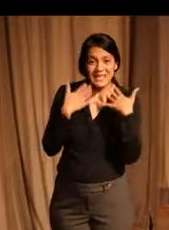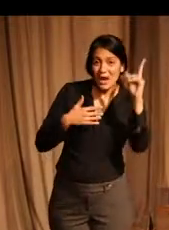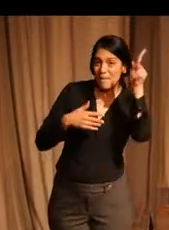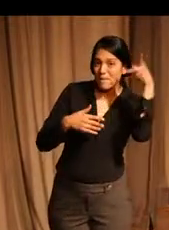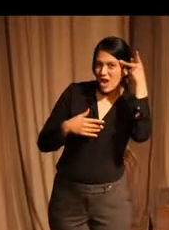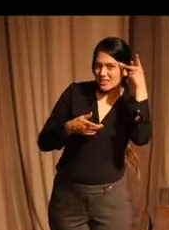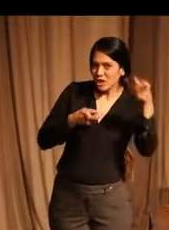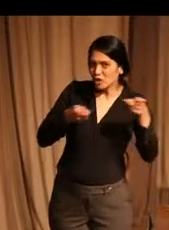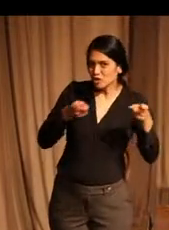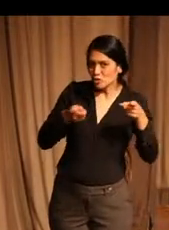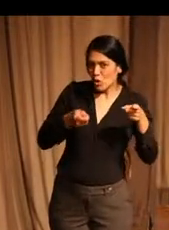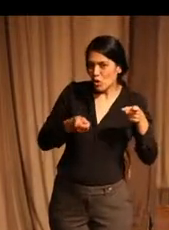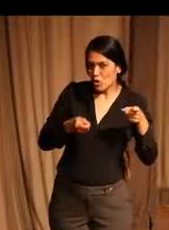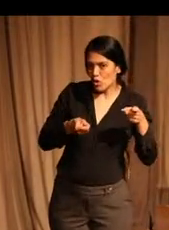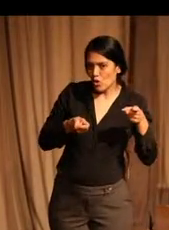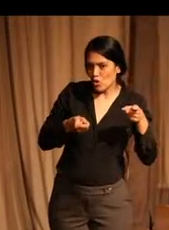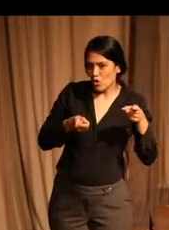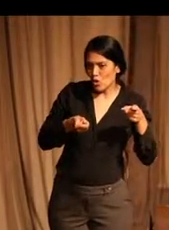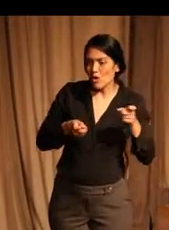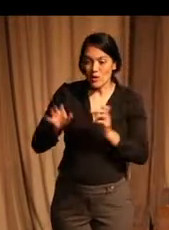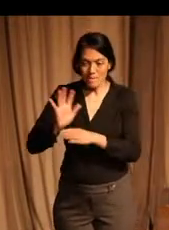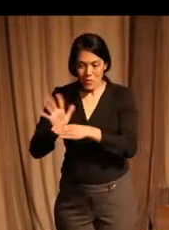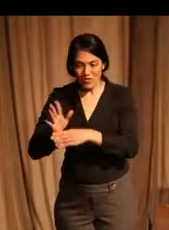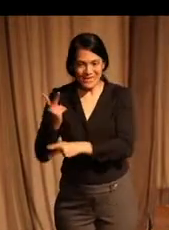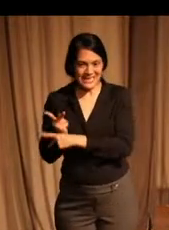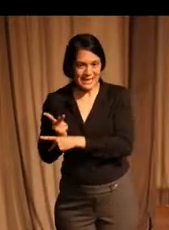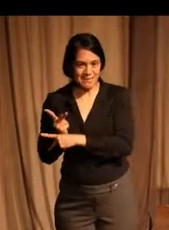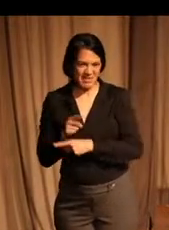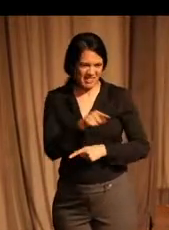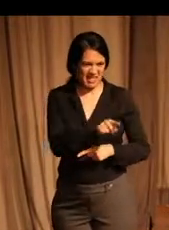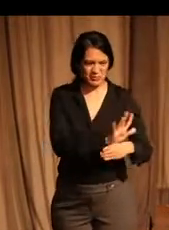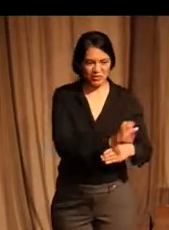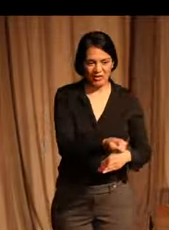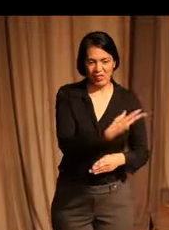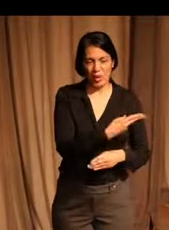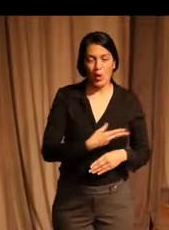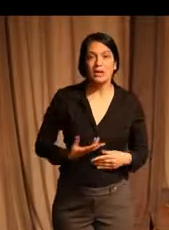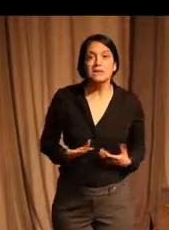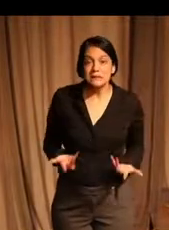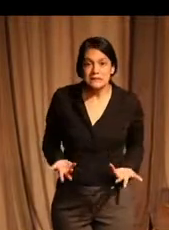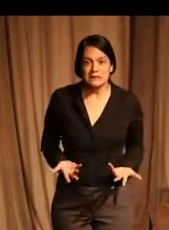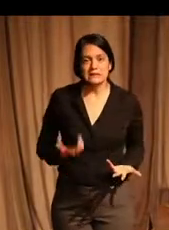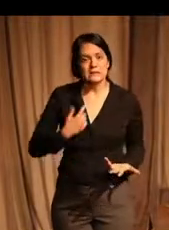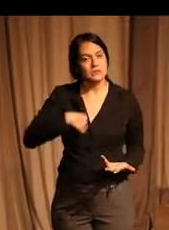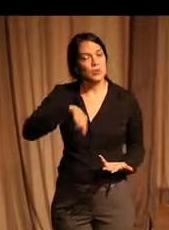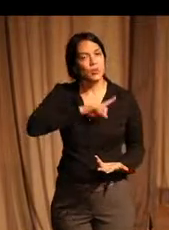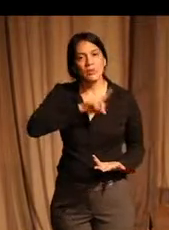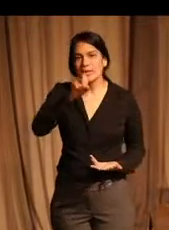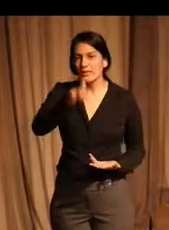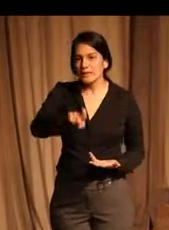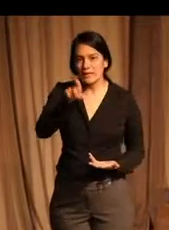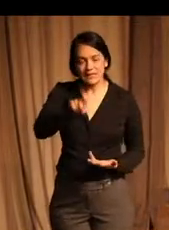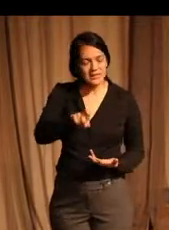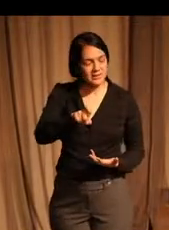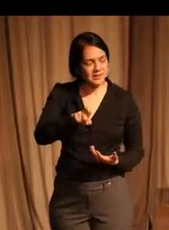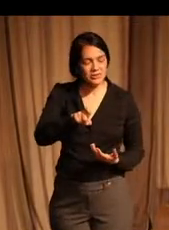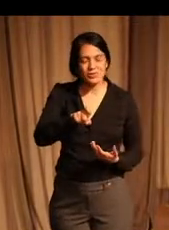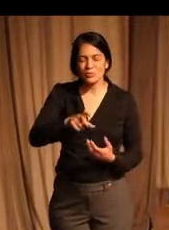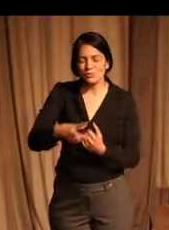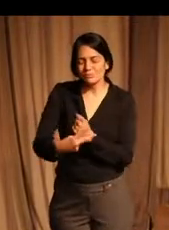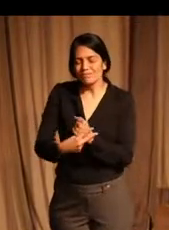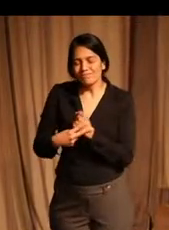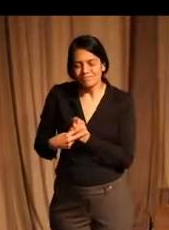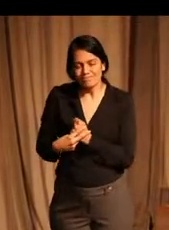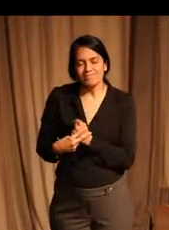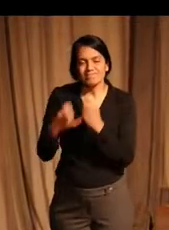You find, right? And so I would love, you know, to hear from you all on, and especially you, Dr. Queeley,